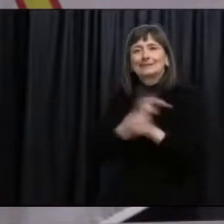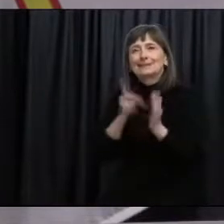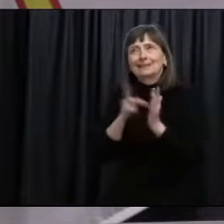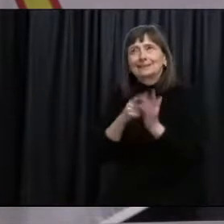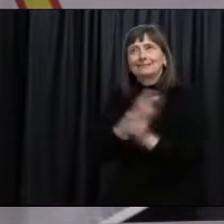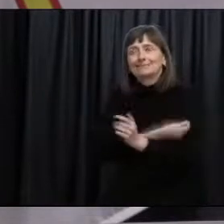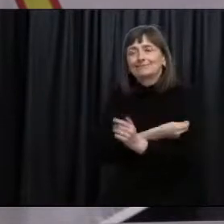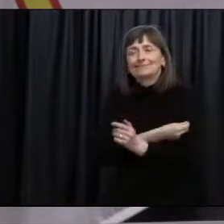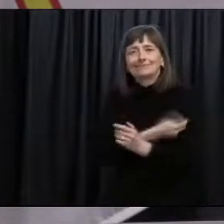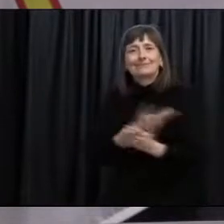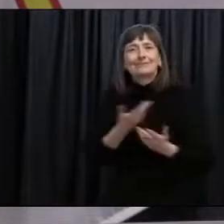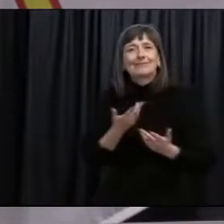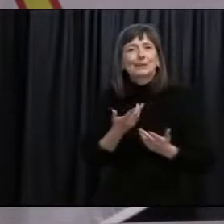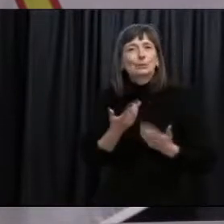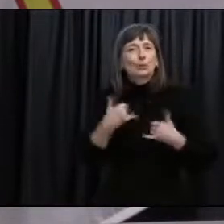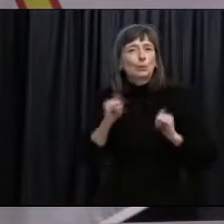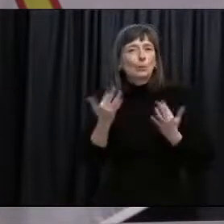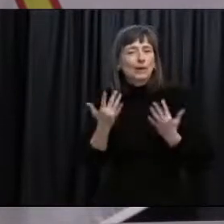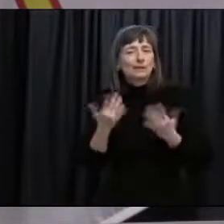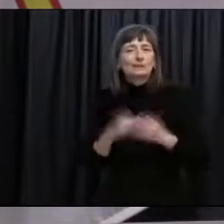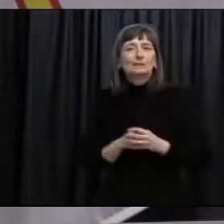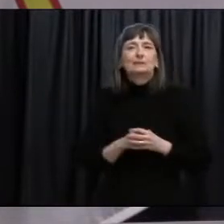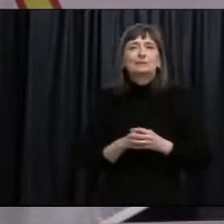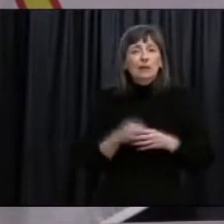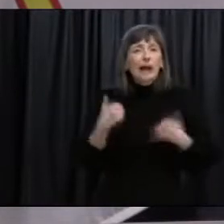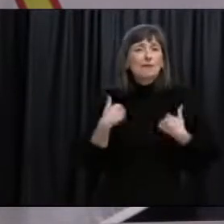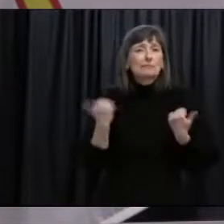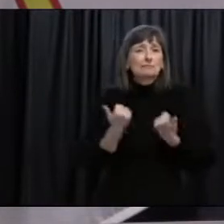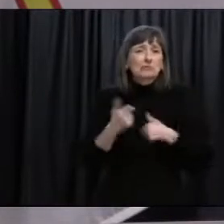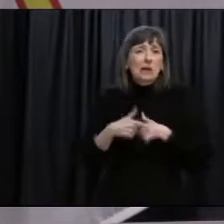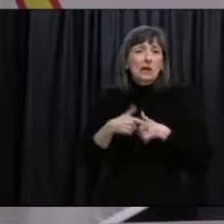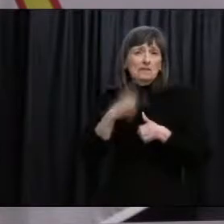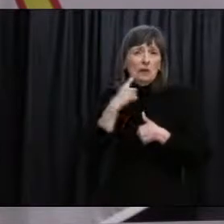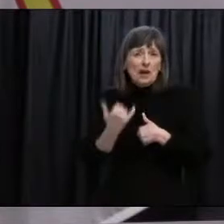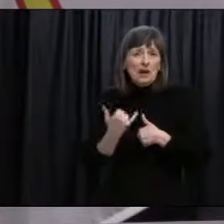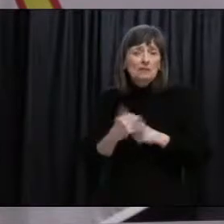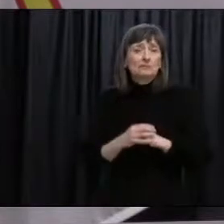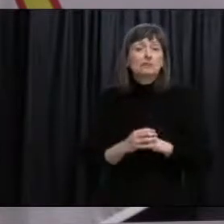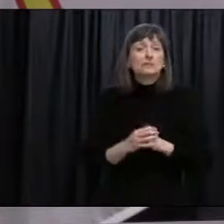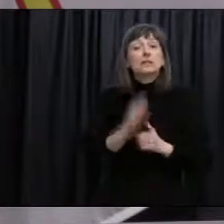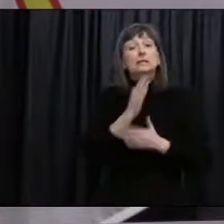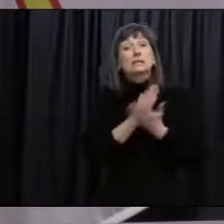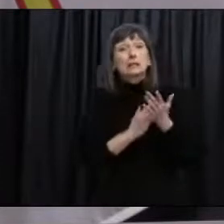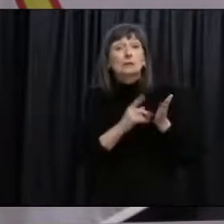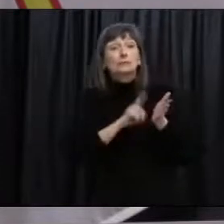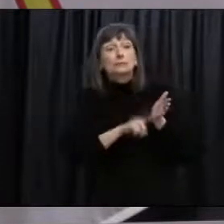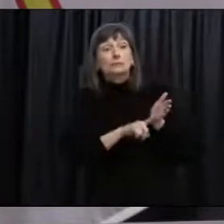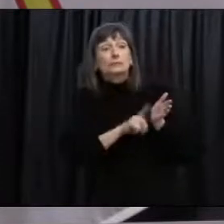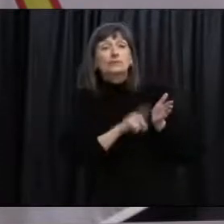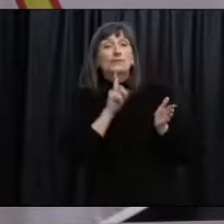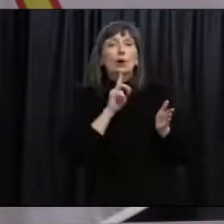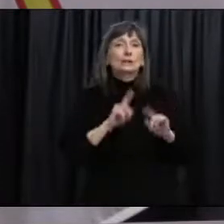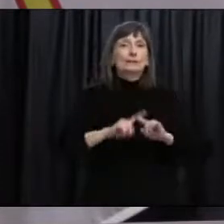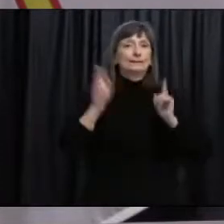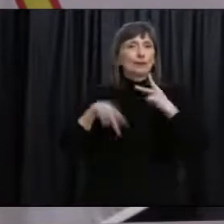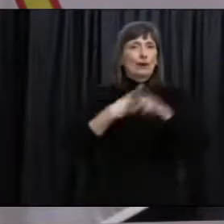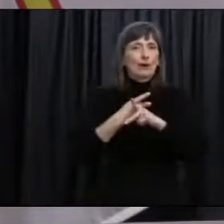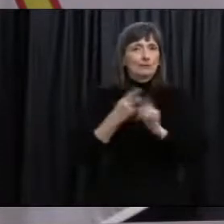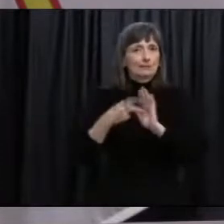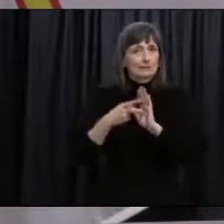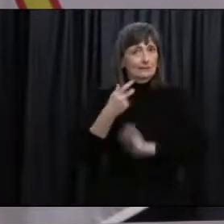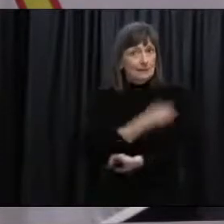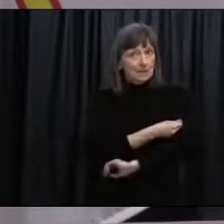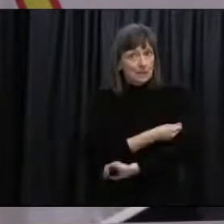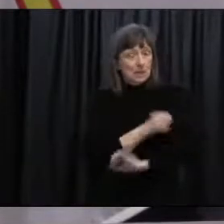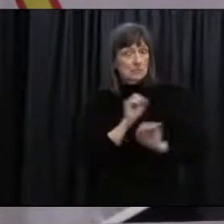do in that situation. There are some studies ongoing that are looking at using different vaccines, and then there's, they're